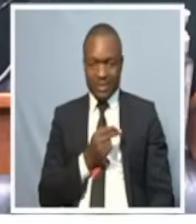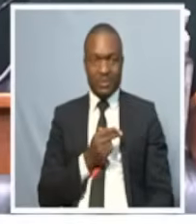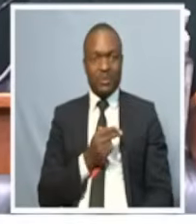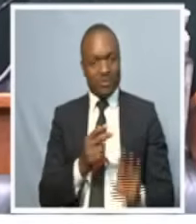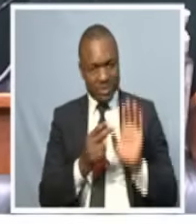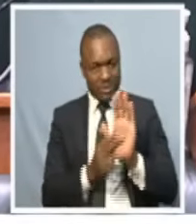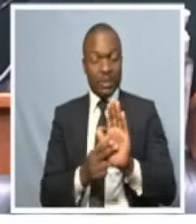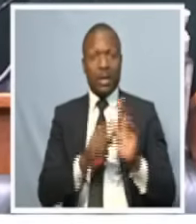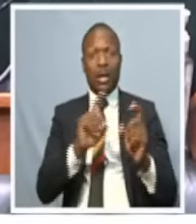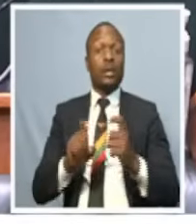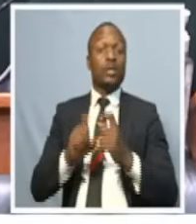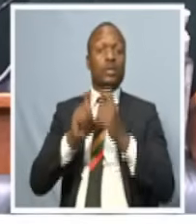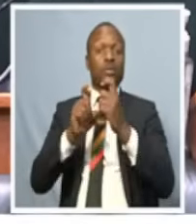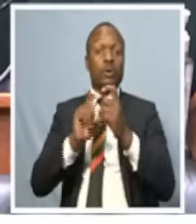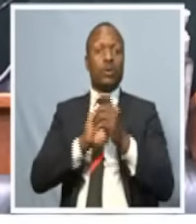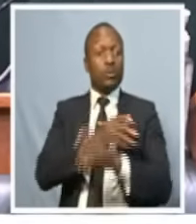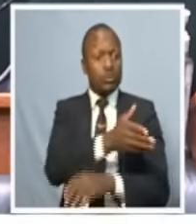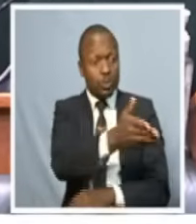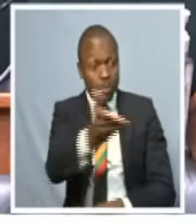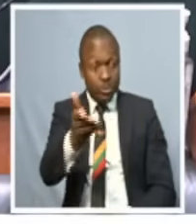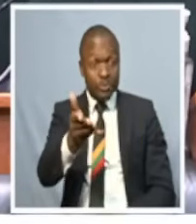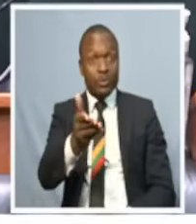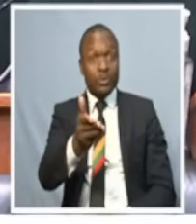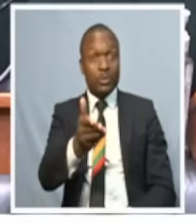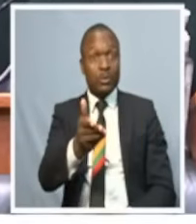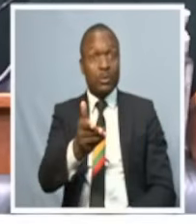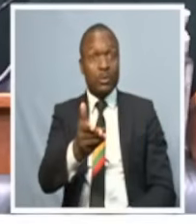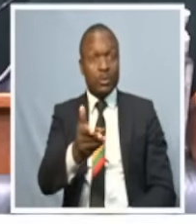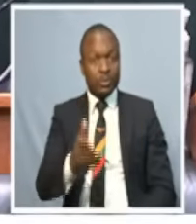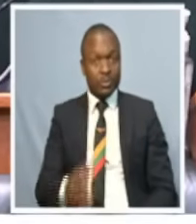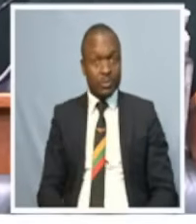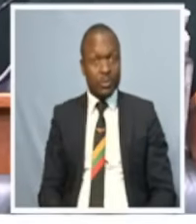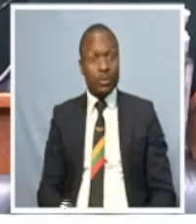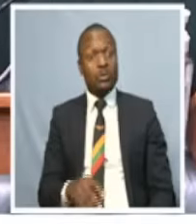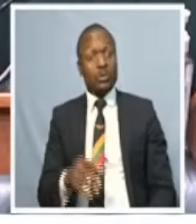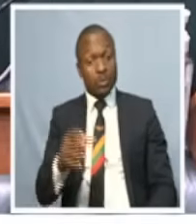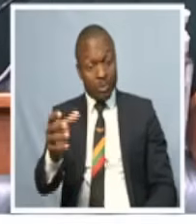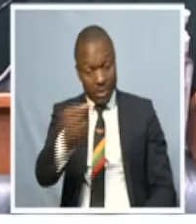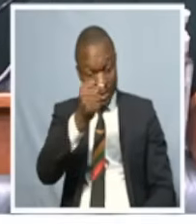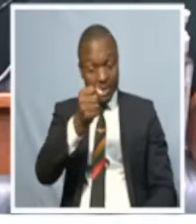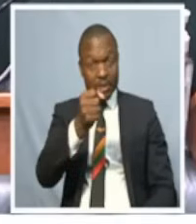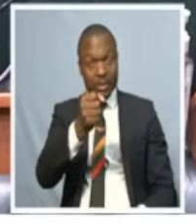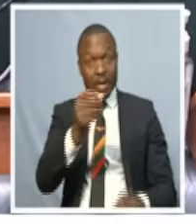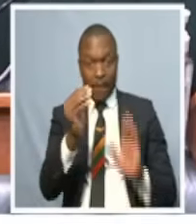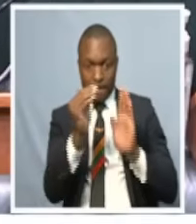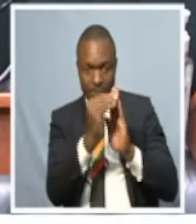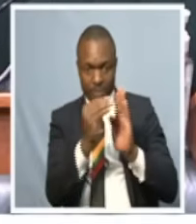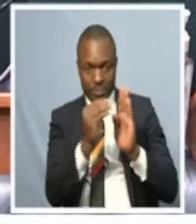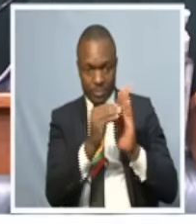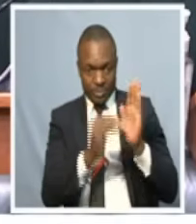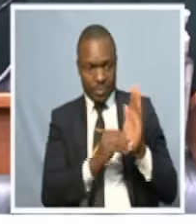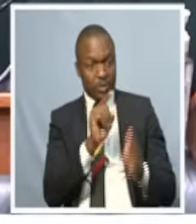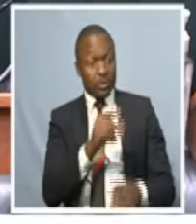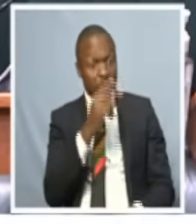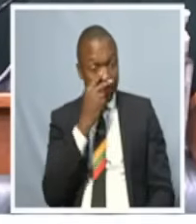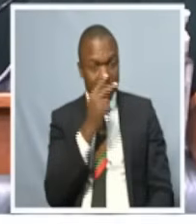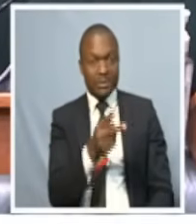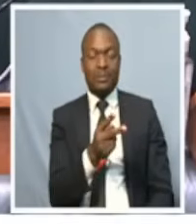that. I challenge all of you to get hold of the list, and you will